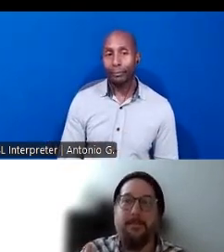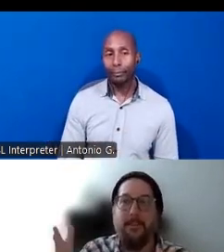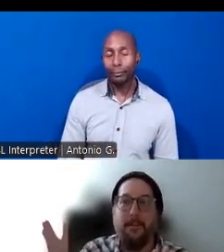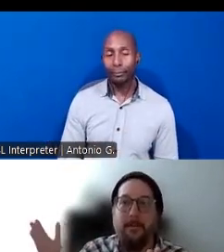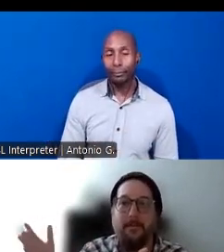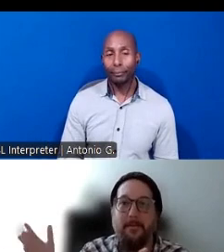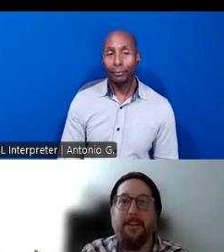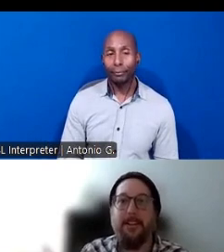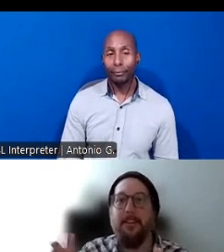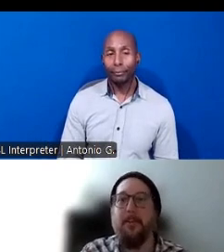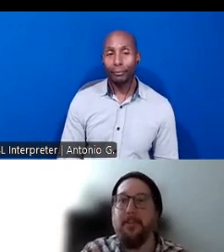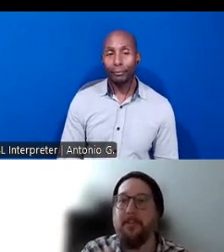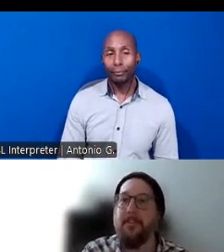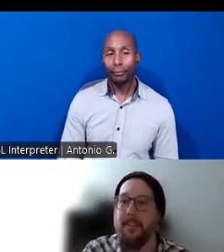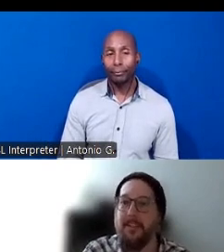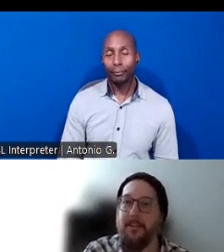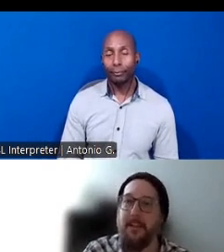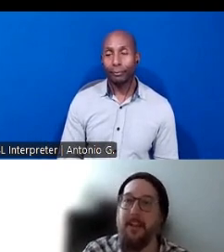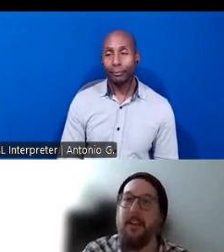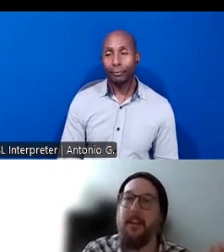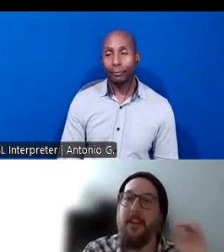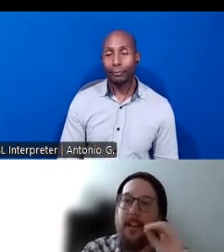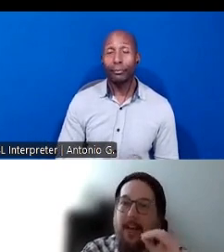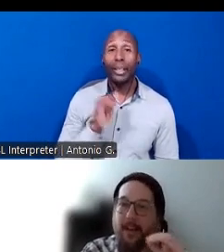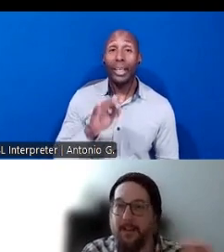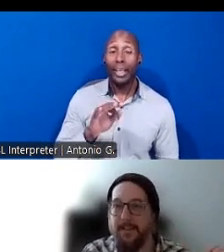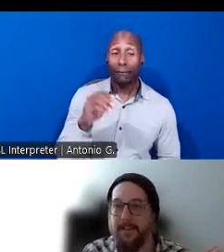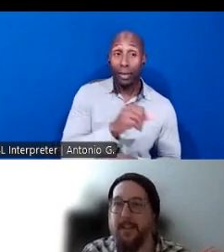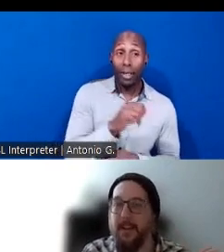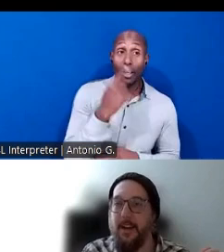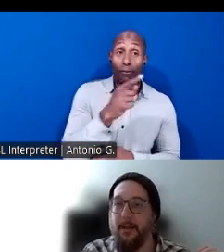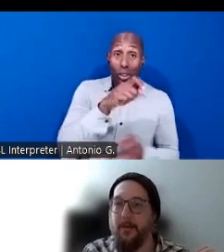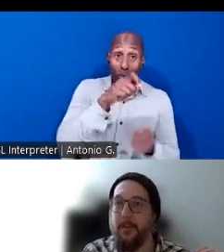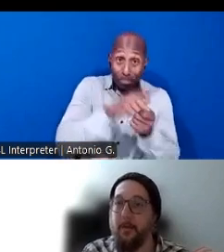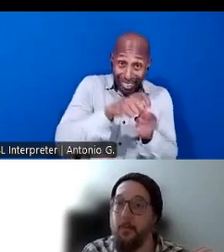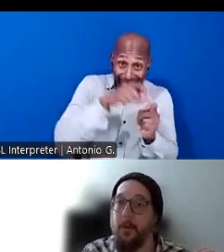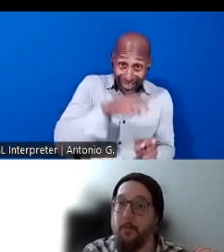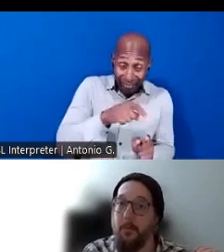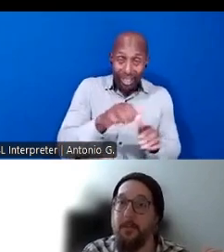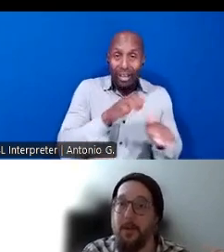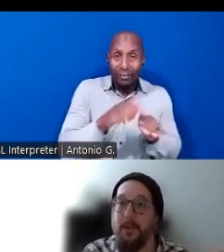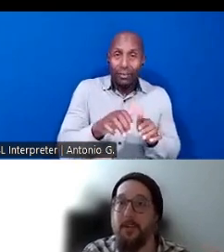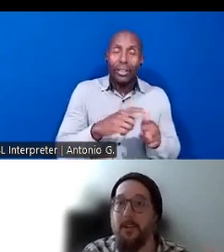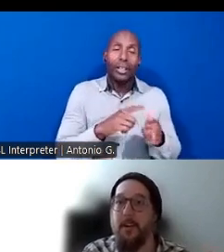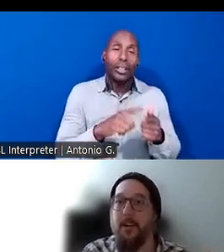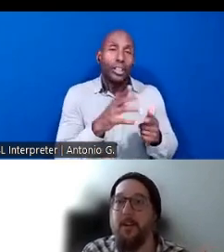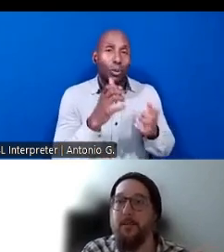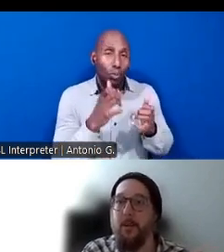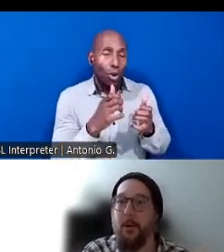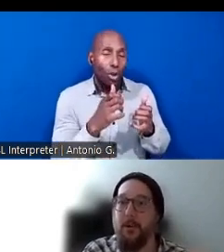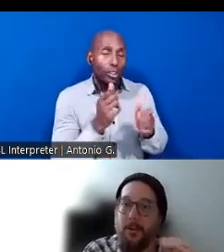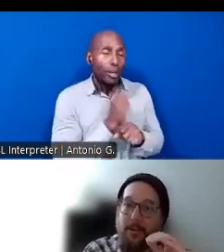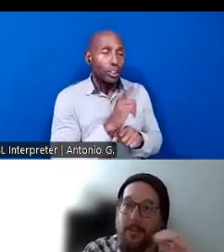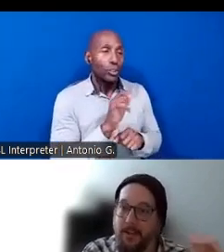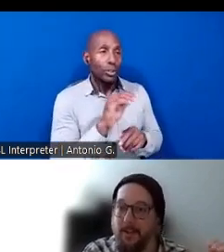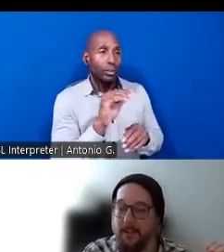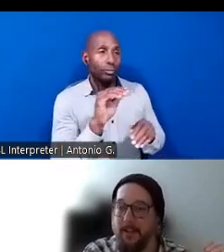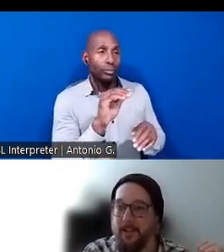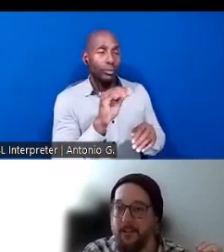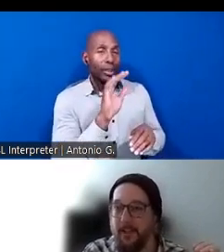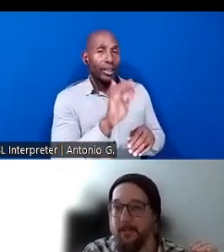If they're funded to do a certain activity, that is the line item you're going to want to put them under for your